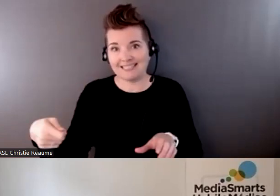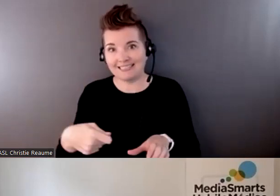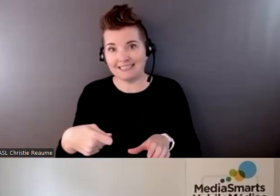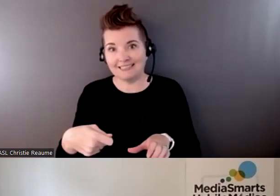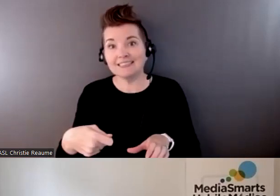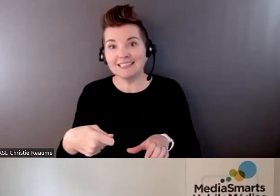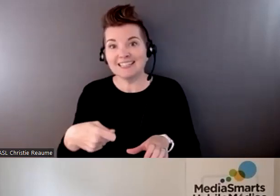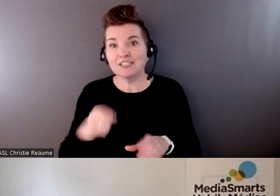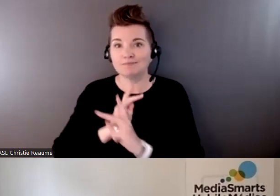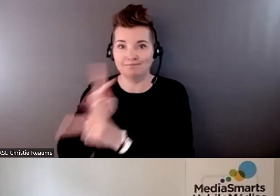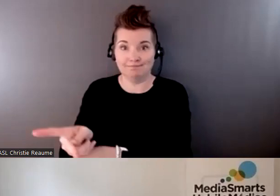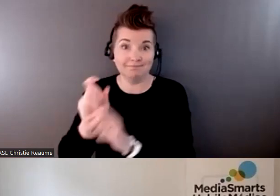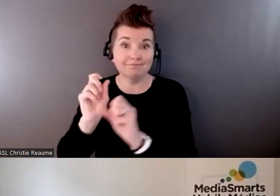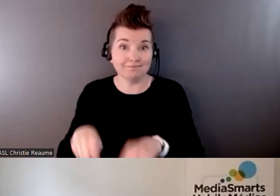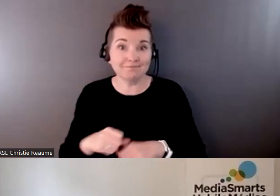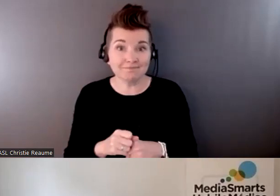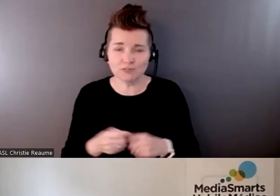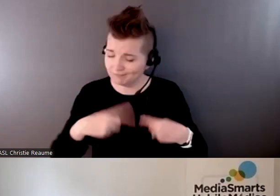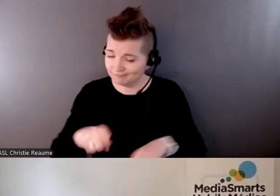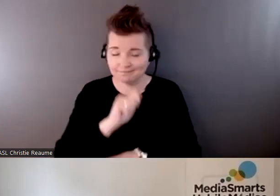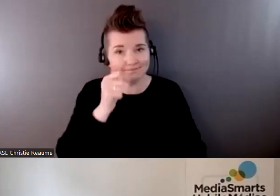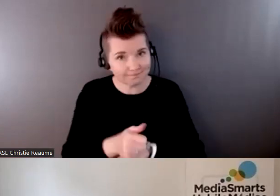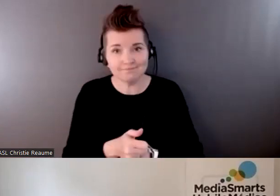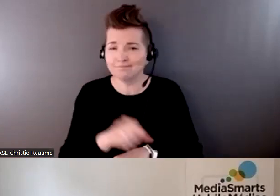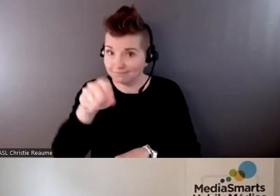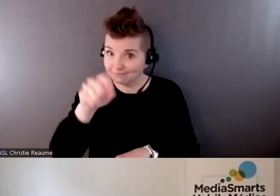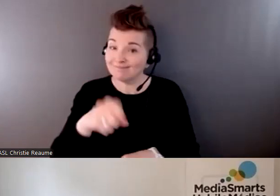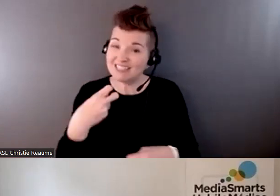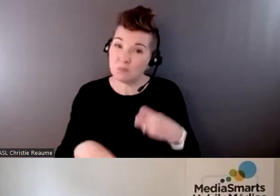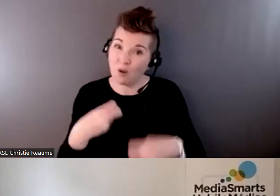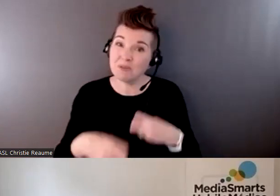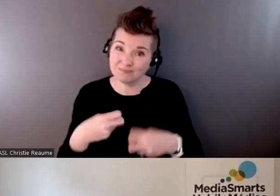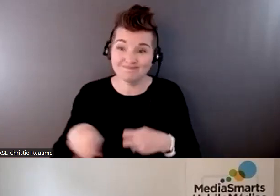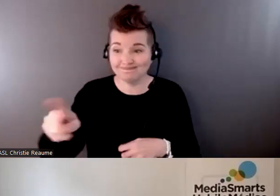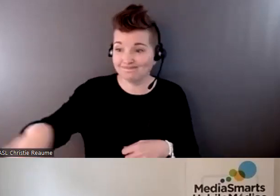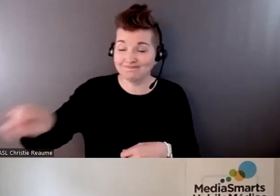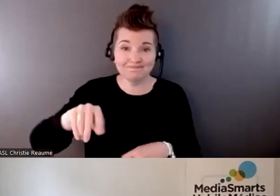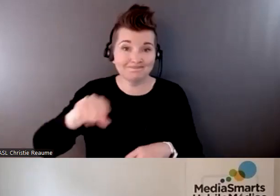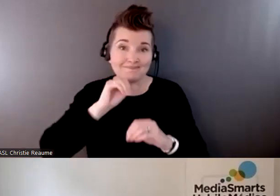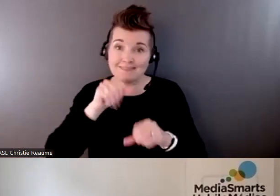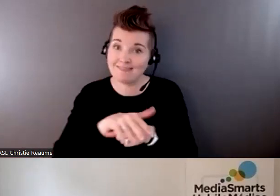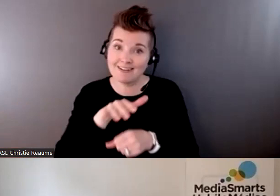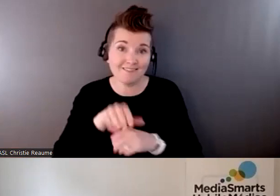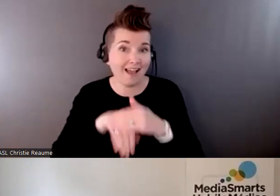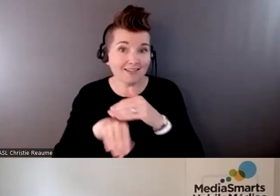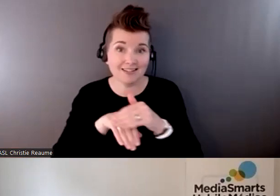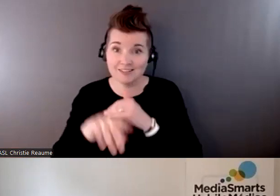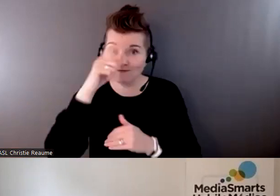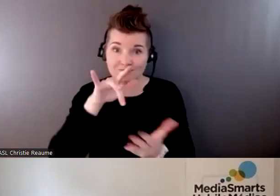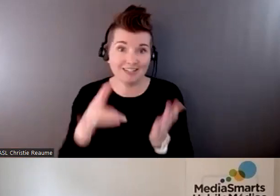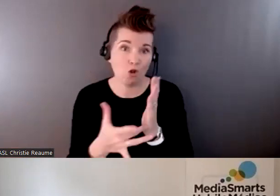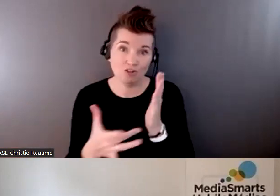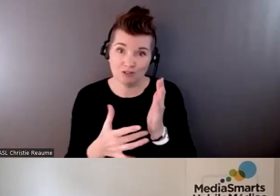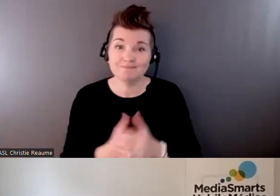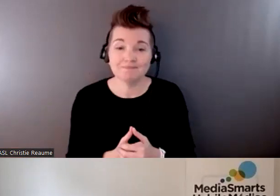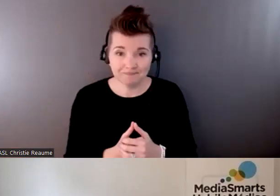access but yeah it's absolutely it's absolutely an issue and so can you tell us more about uh your work